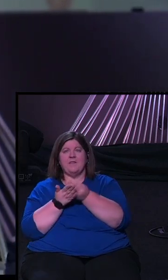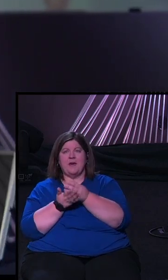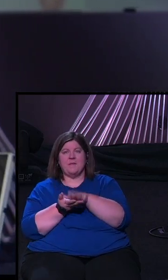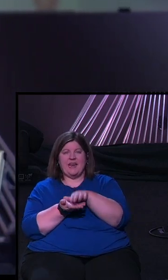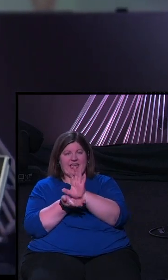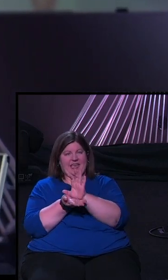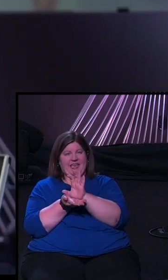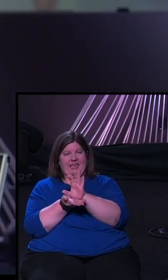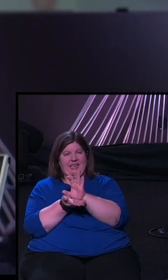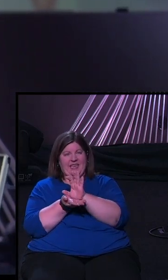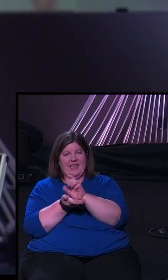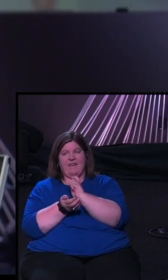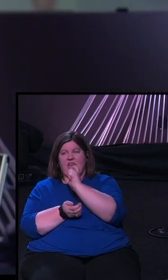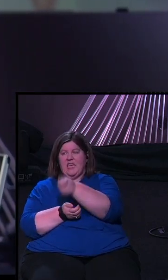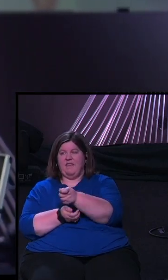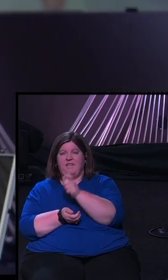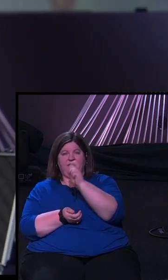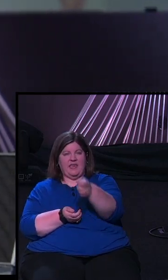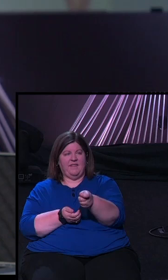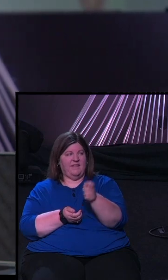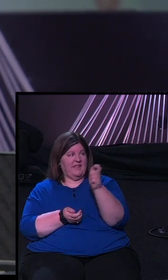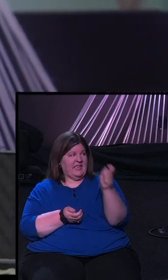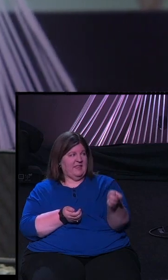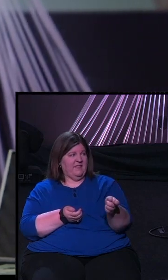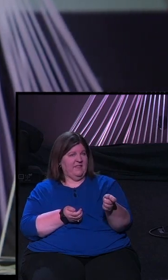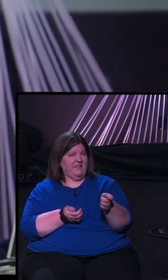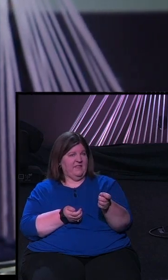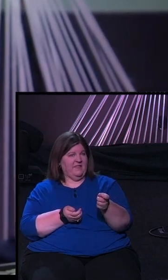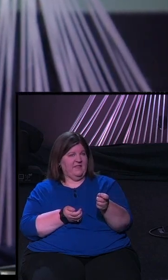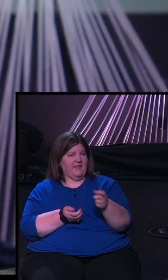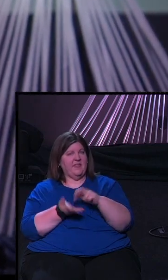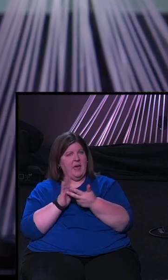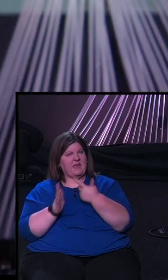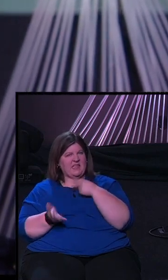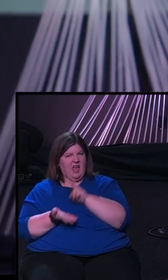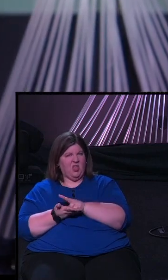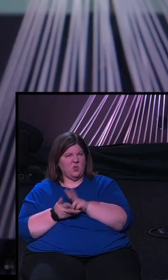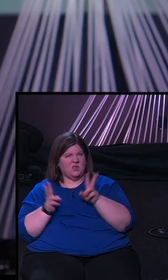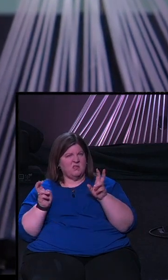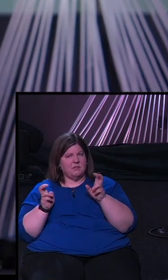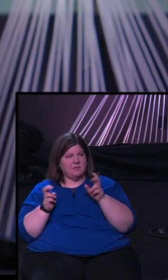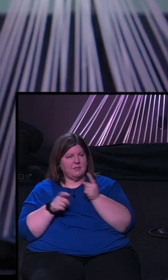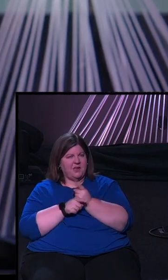up again, as soon as I give it away, I lose,